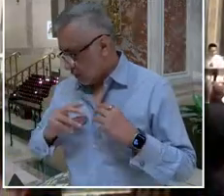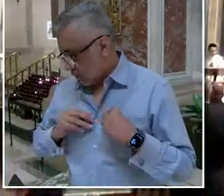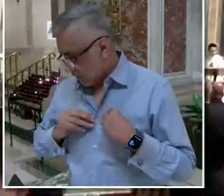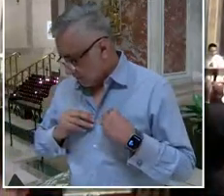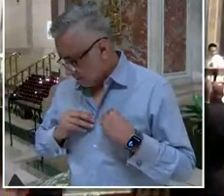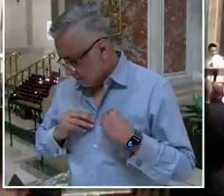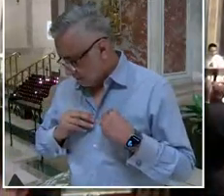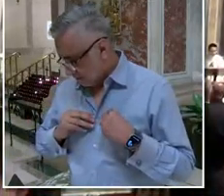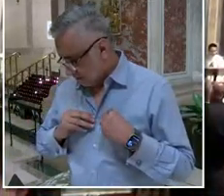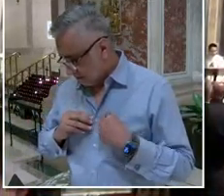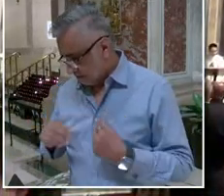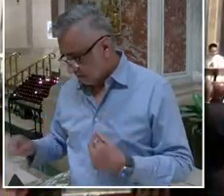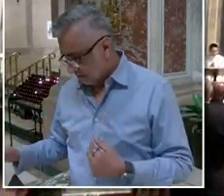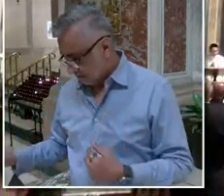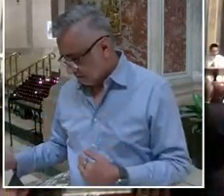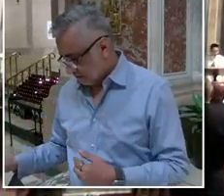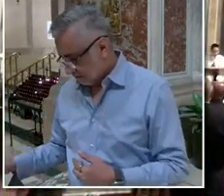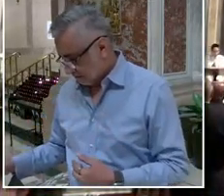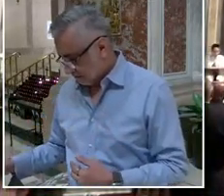Kyrie